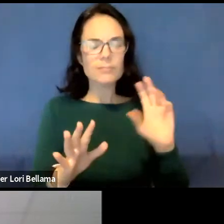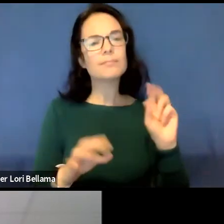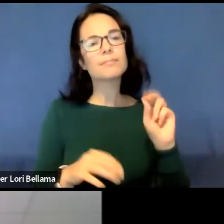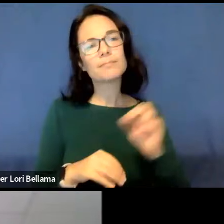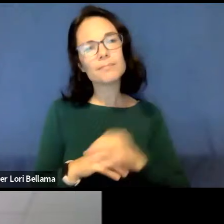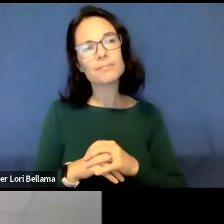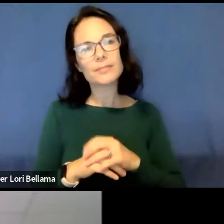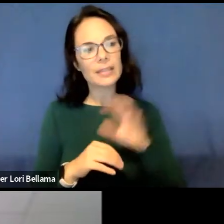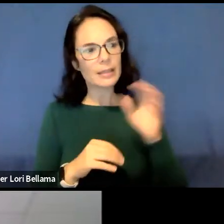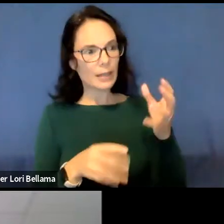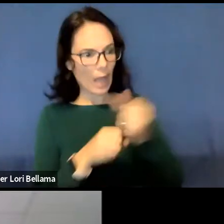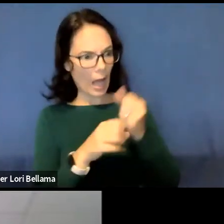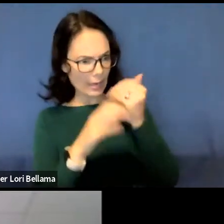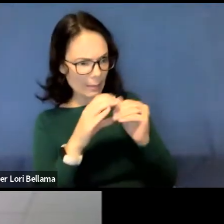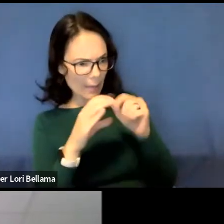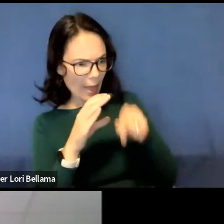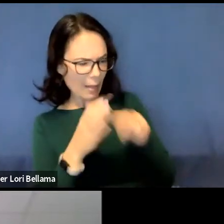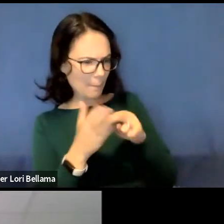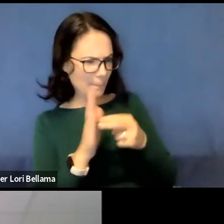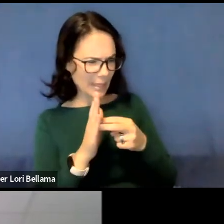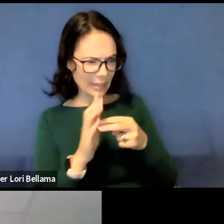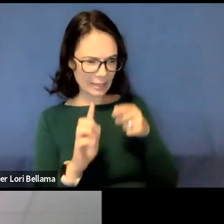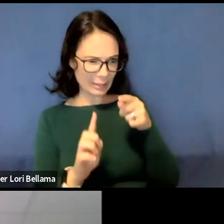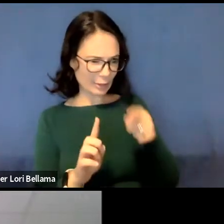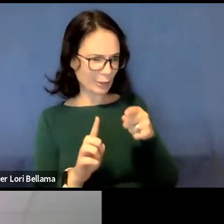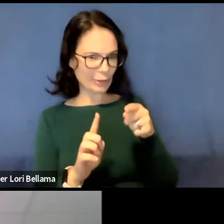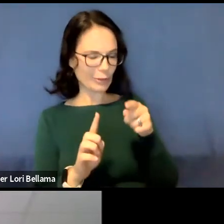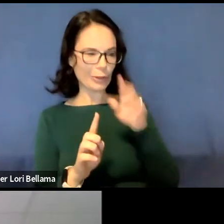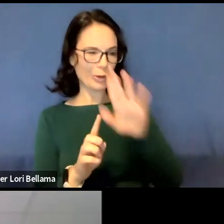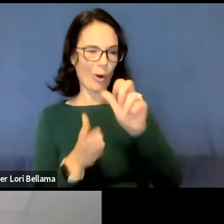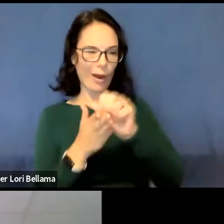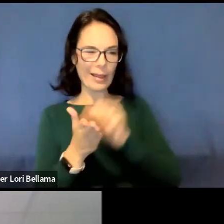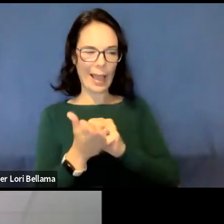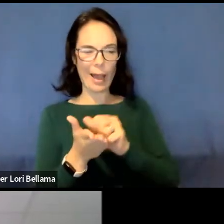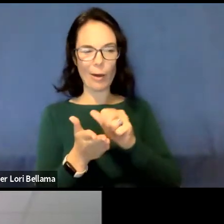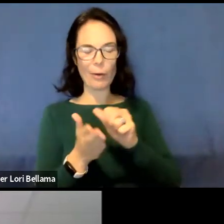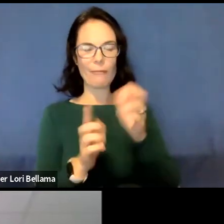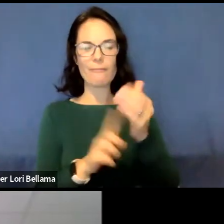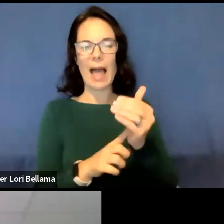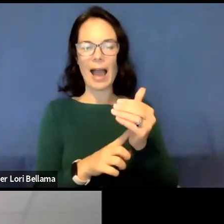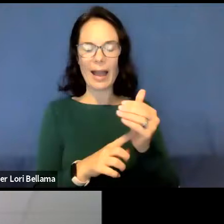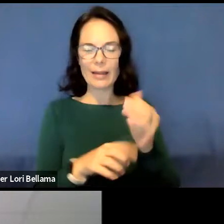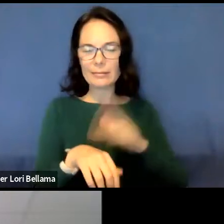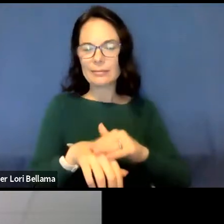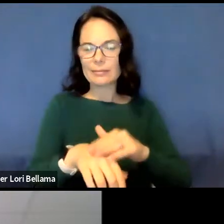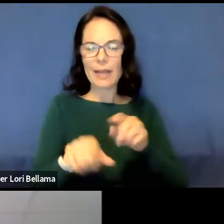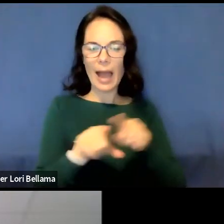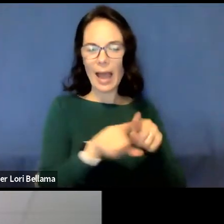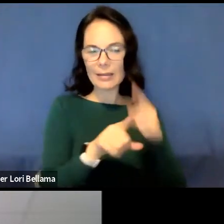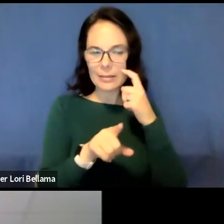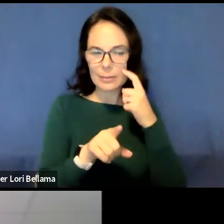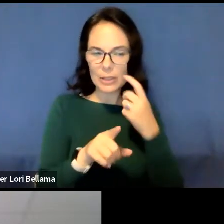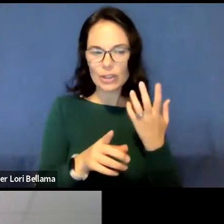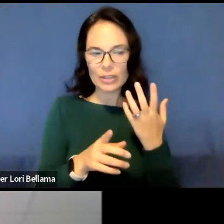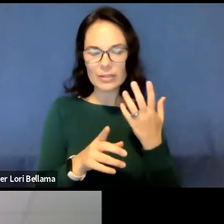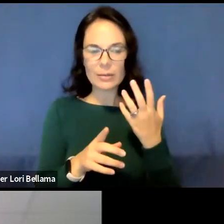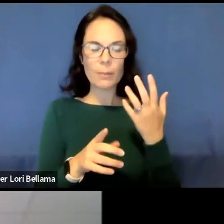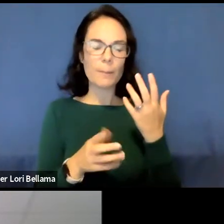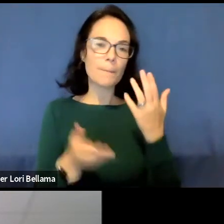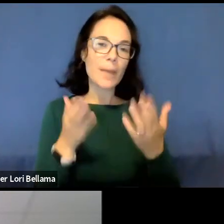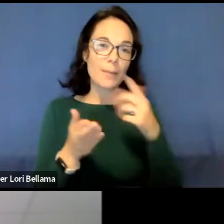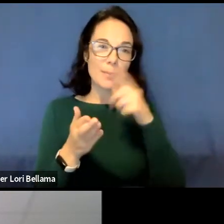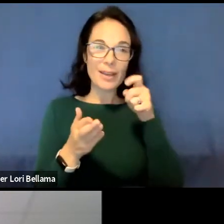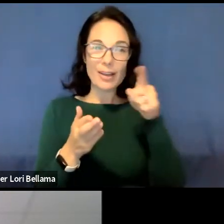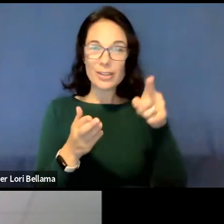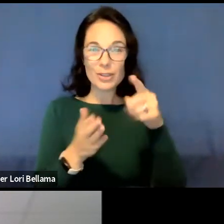what that means is that somehow your account was flagged as suspicious, likely because you filled out the application very quickly. That